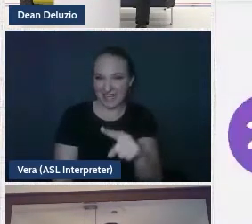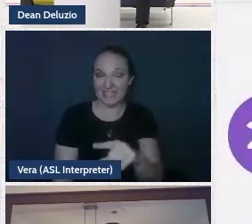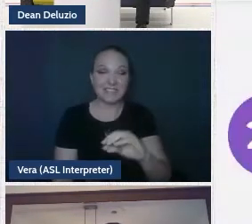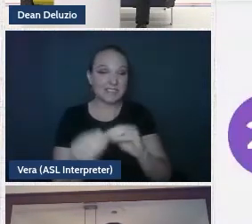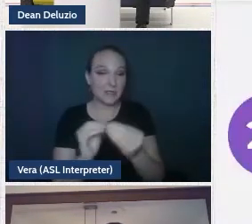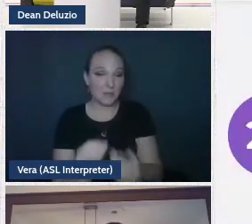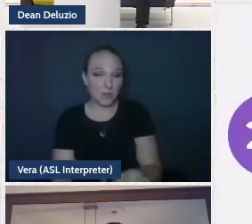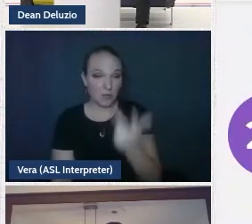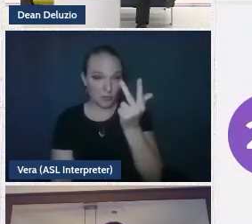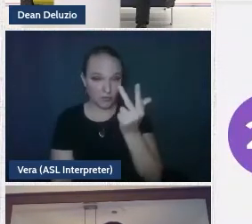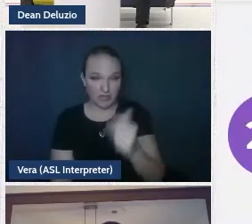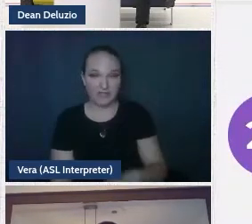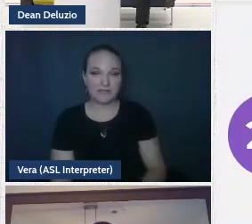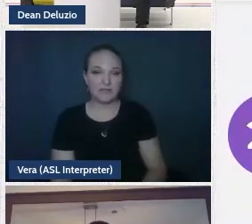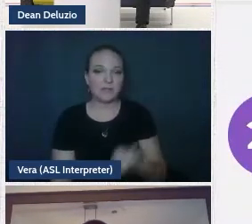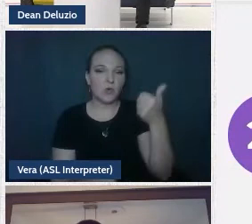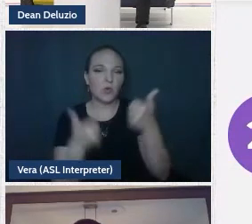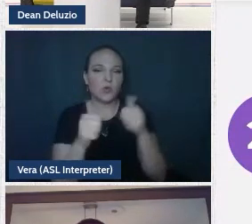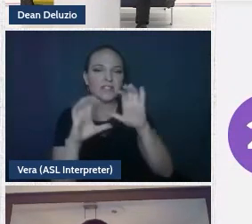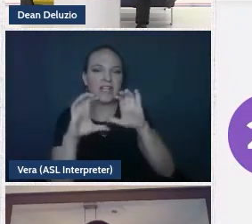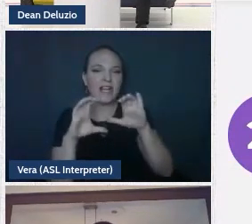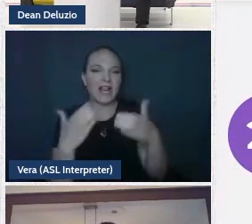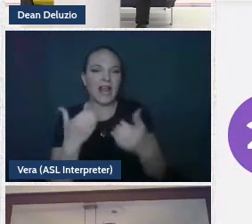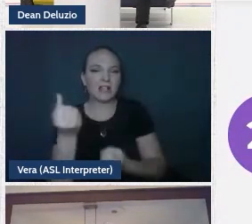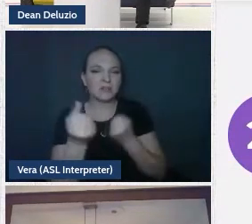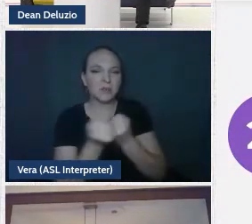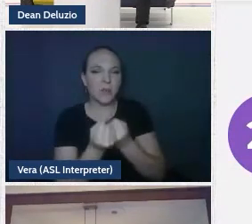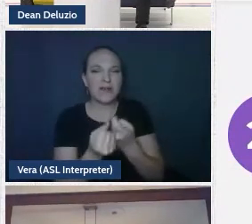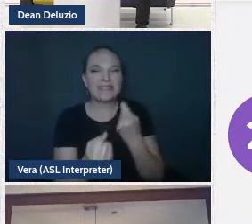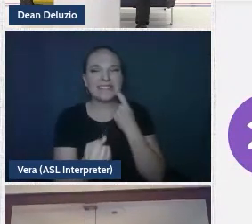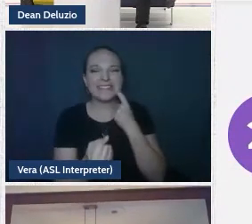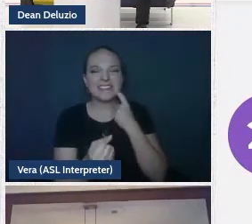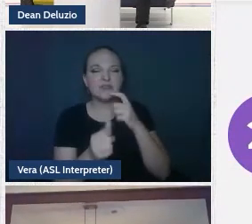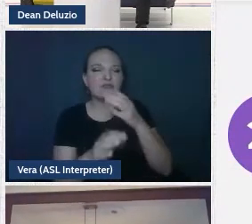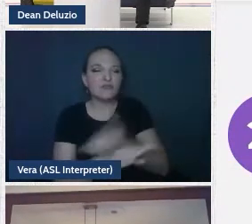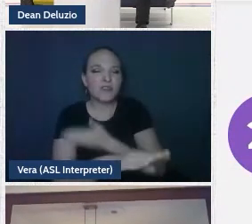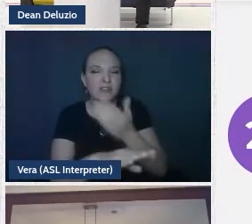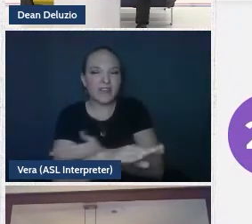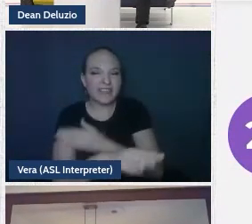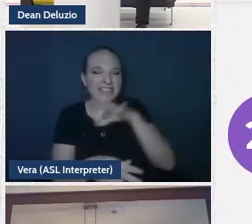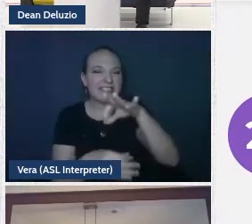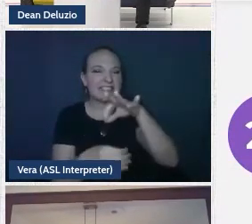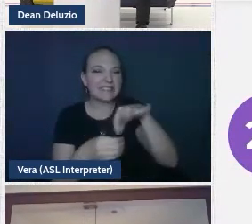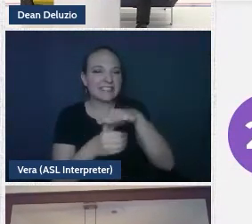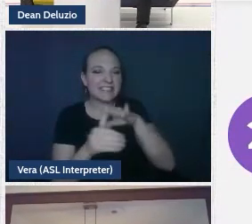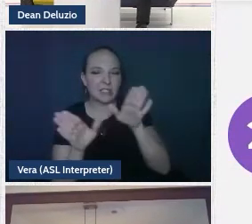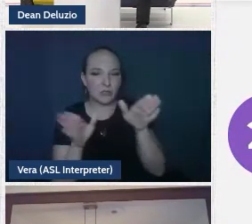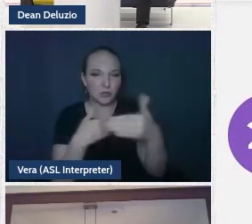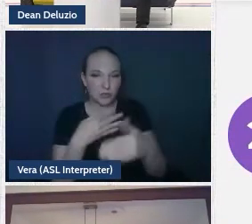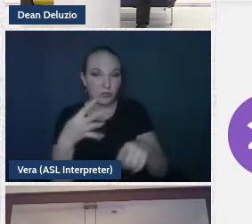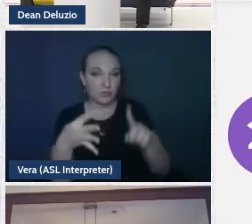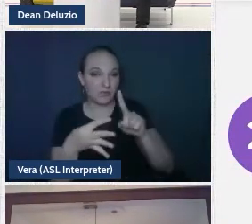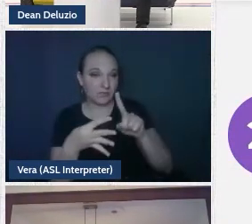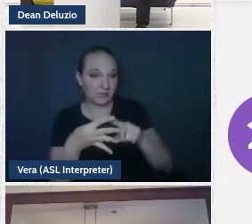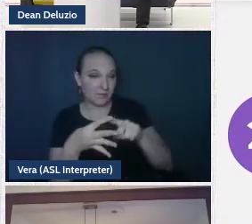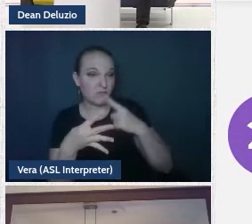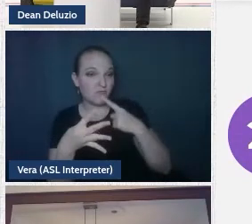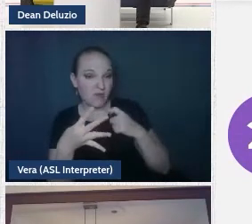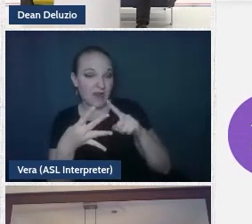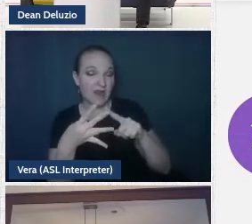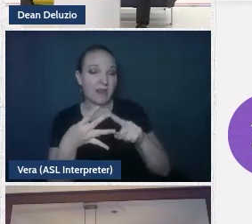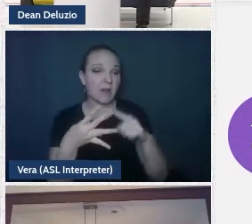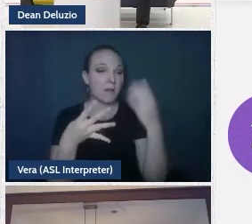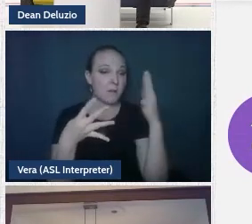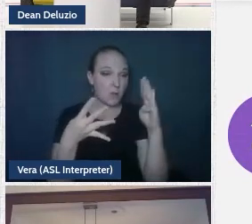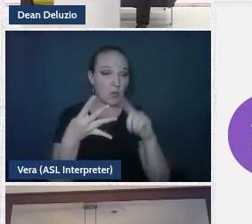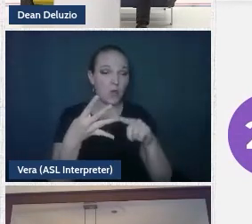class supported the most recent renovation of the tea room? Sci 92, Sci 82, Sci